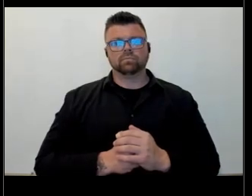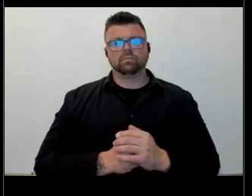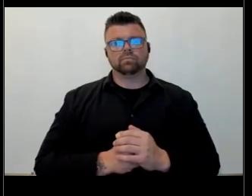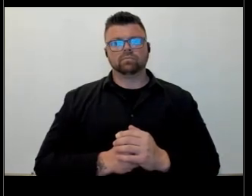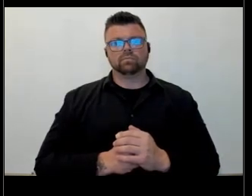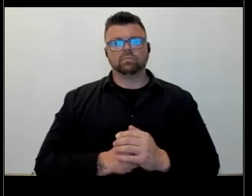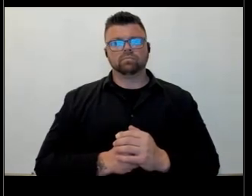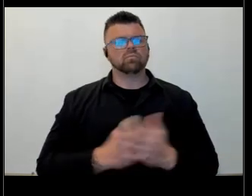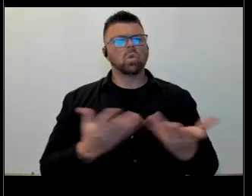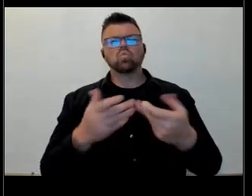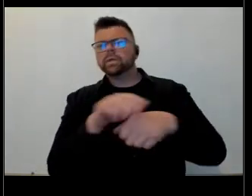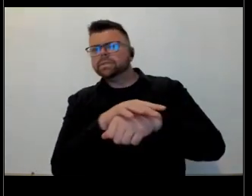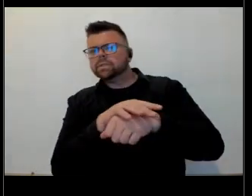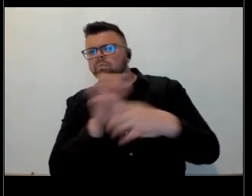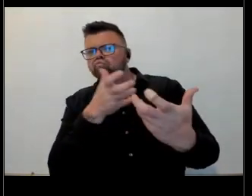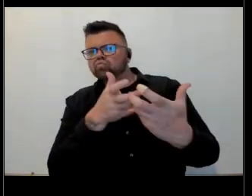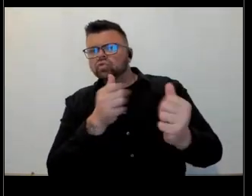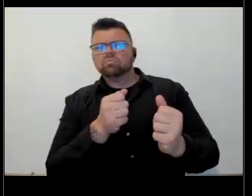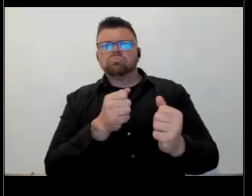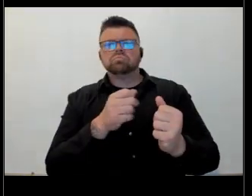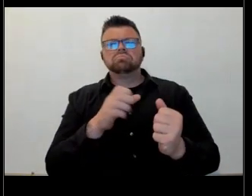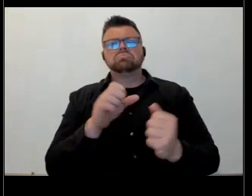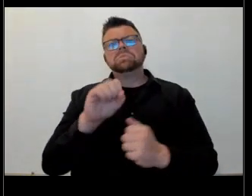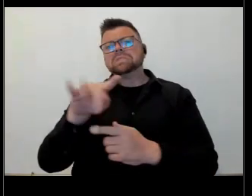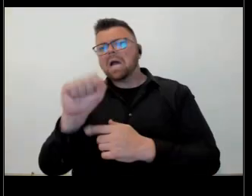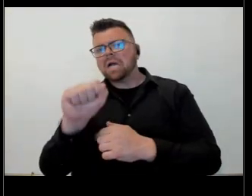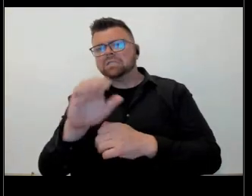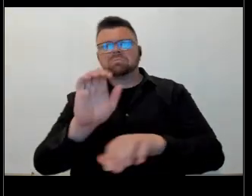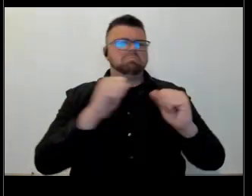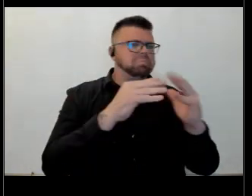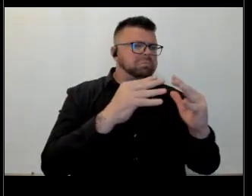What's covered? Sites with multiple facilities.